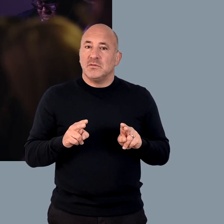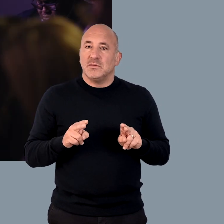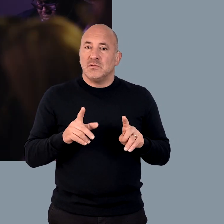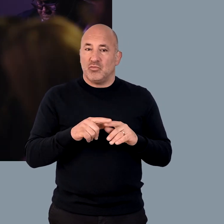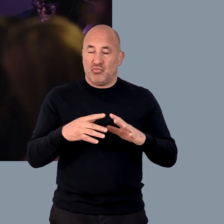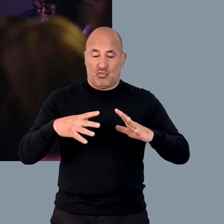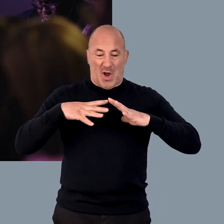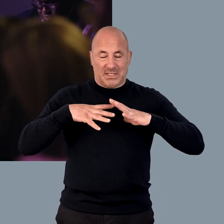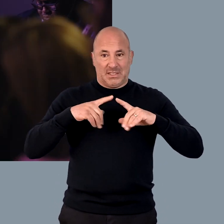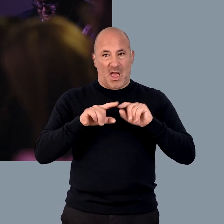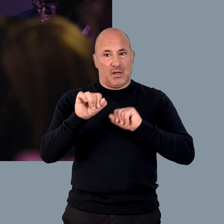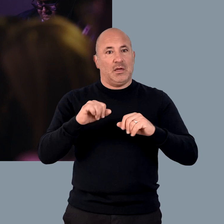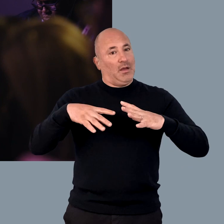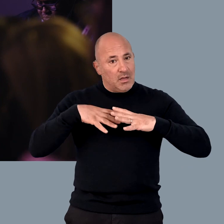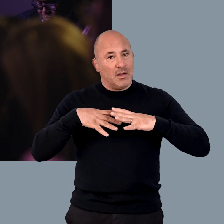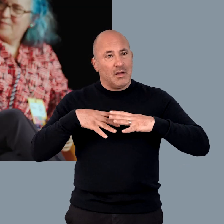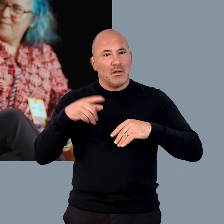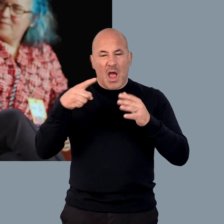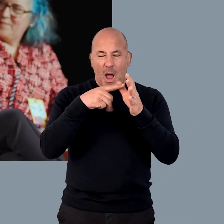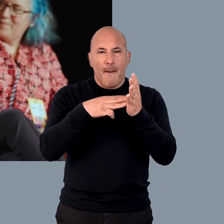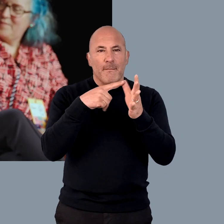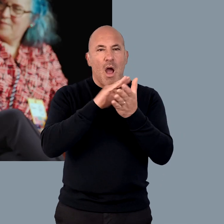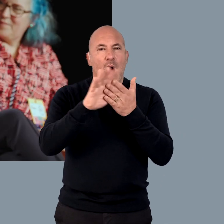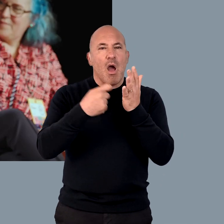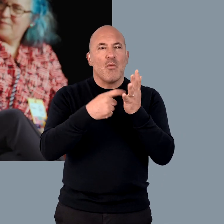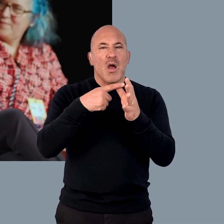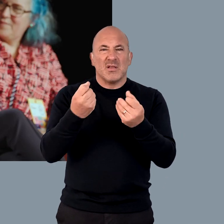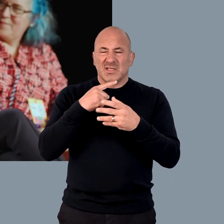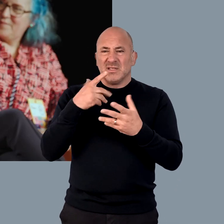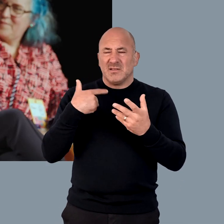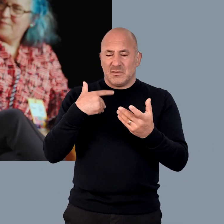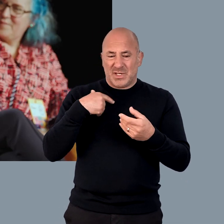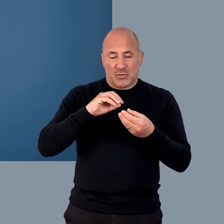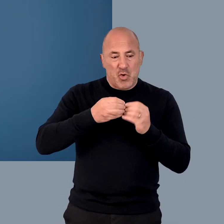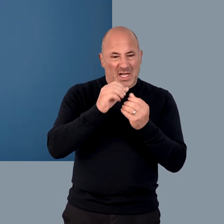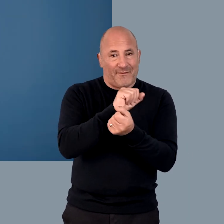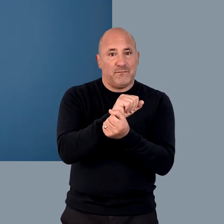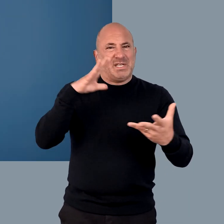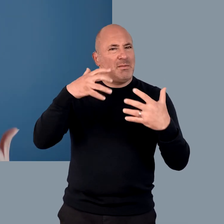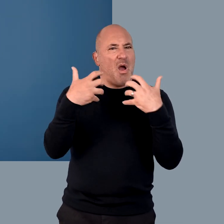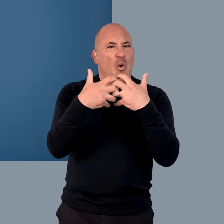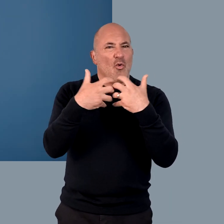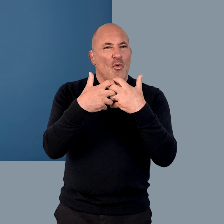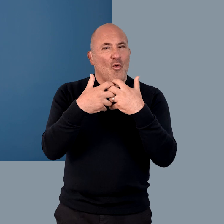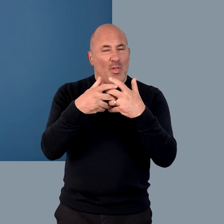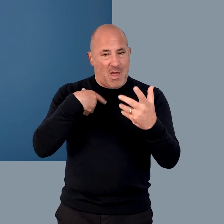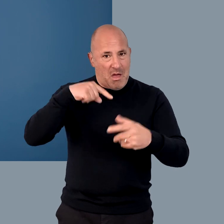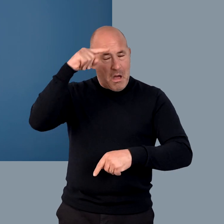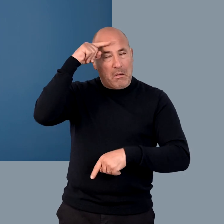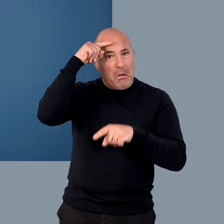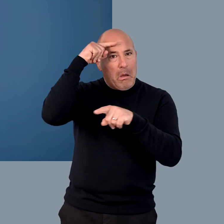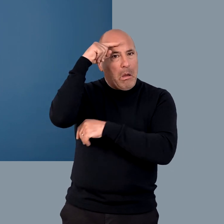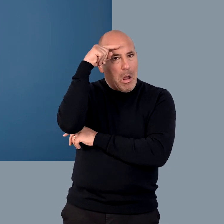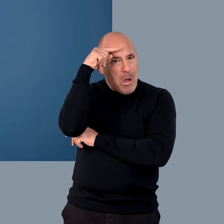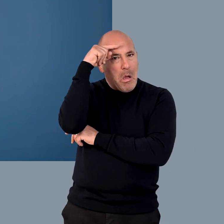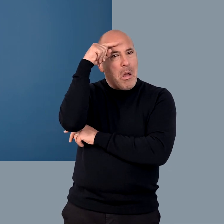less, rest as resistance. Amara said, how do we build liberation? And that's exactly what stuck in my mind, and I've been